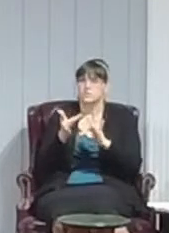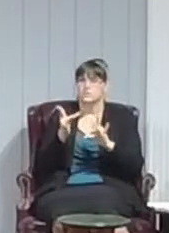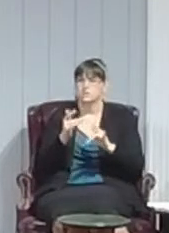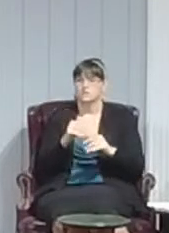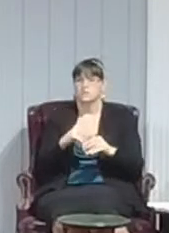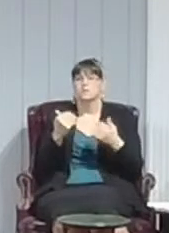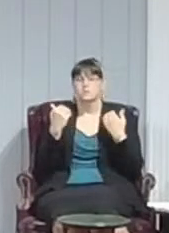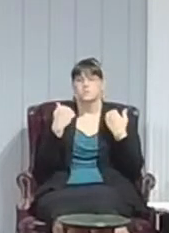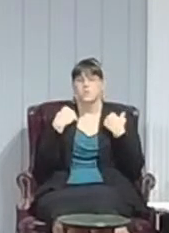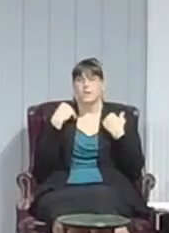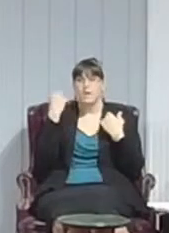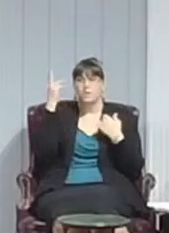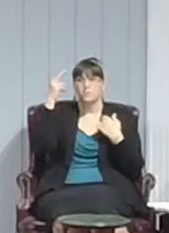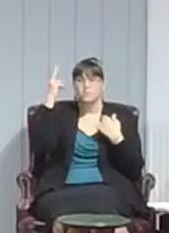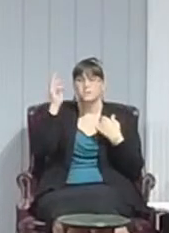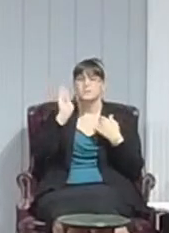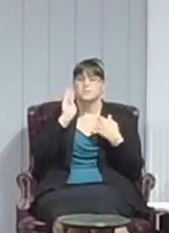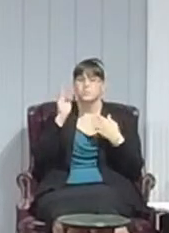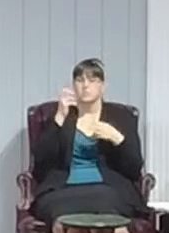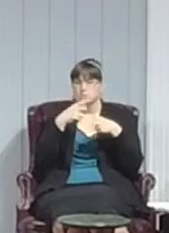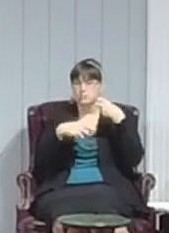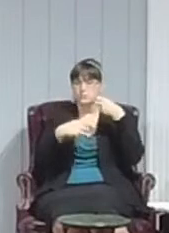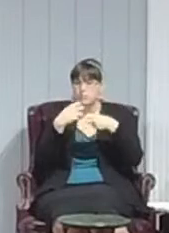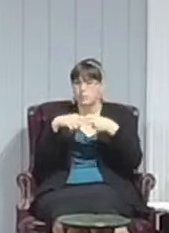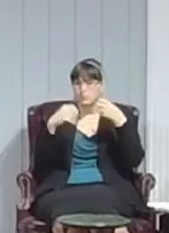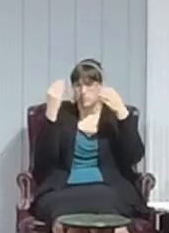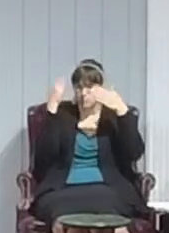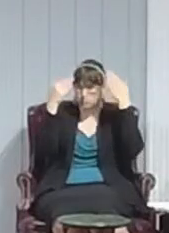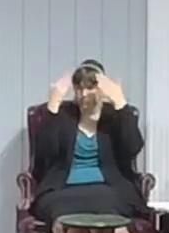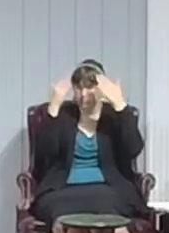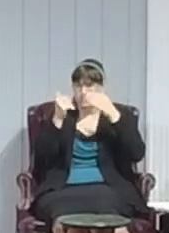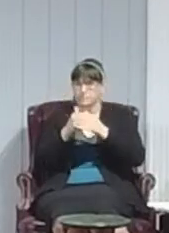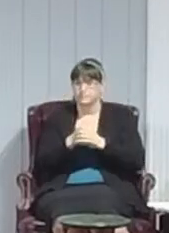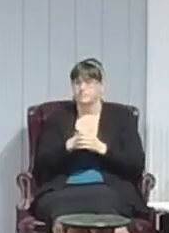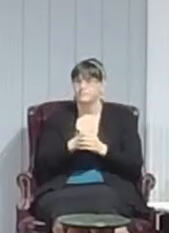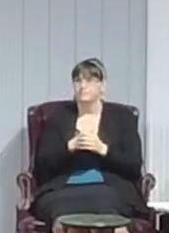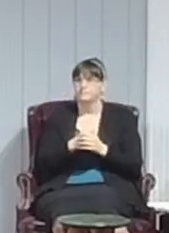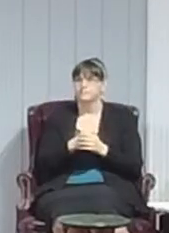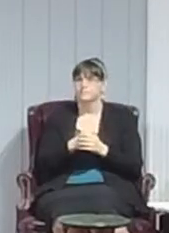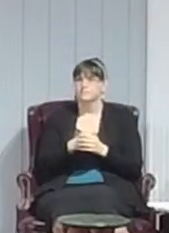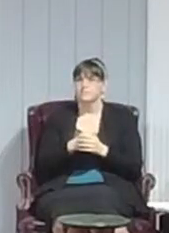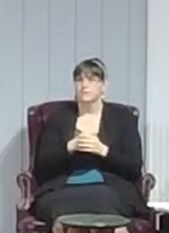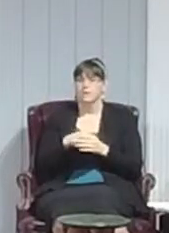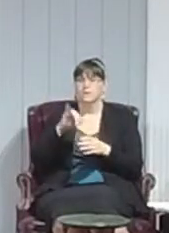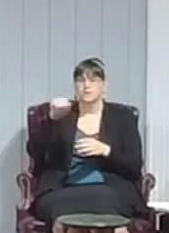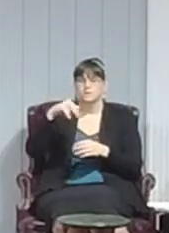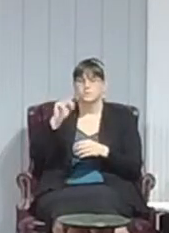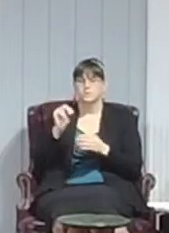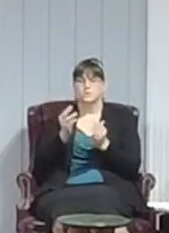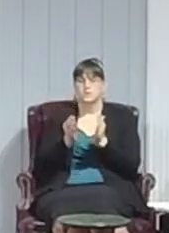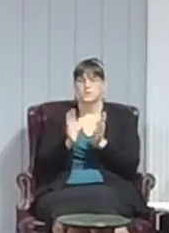they've got reasons to be troubled. He would be betrayed. He'd be betrayed by one of them, and they didn't know which one it would be. John